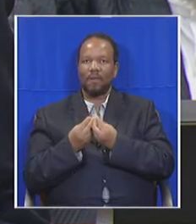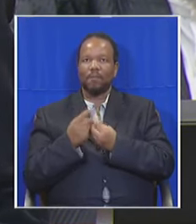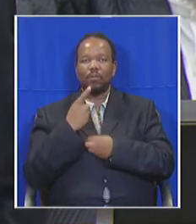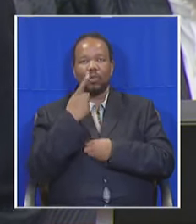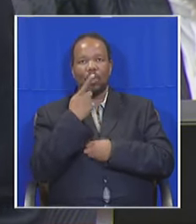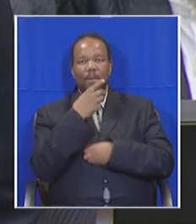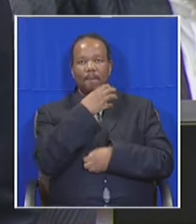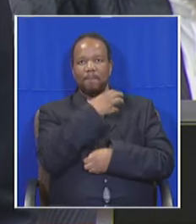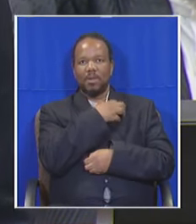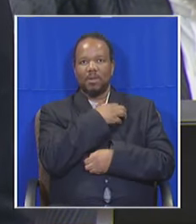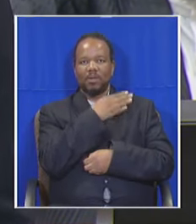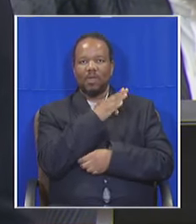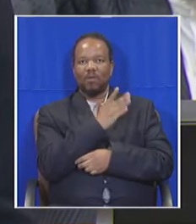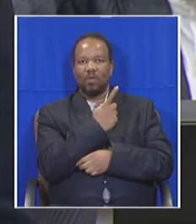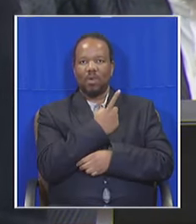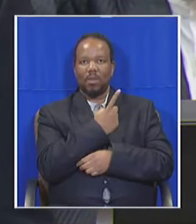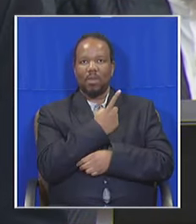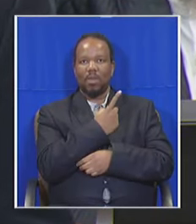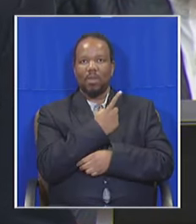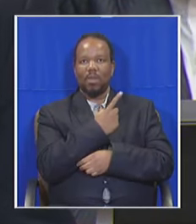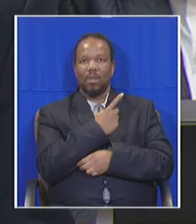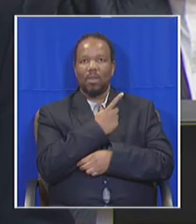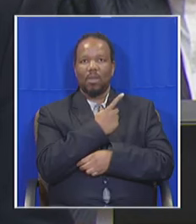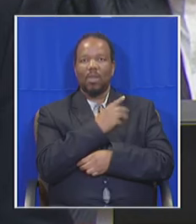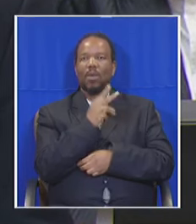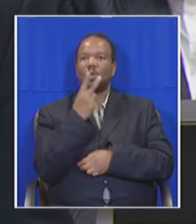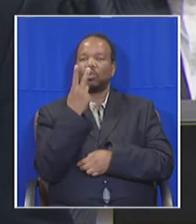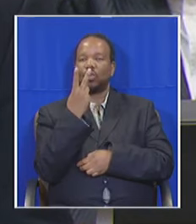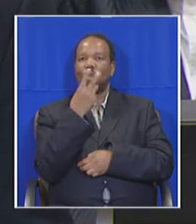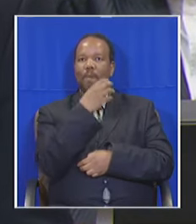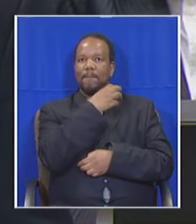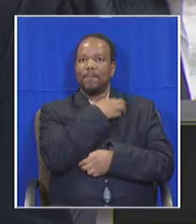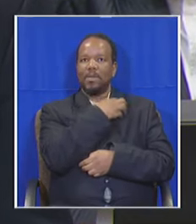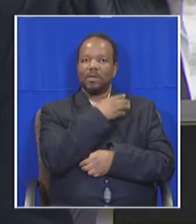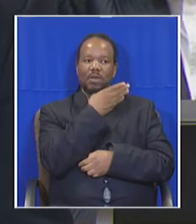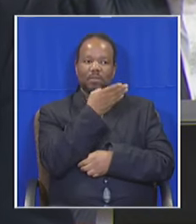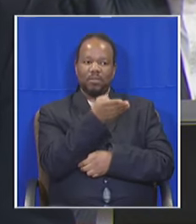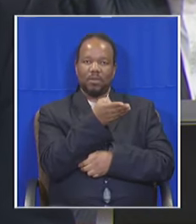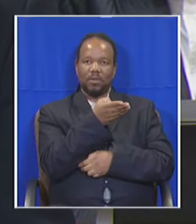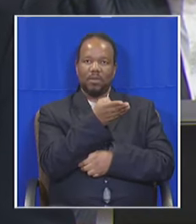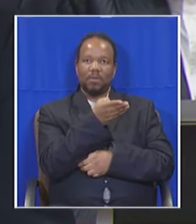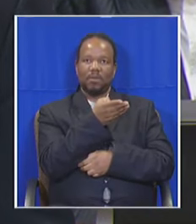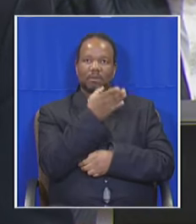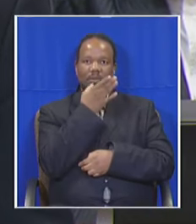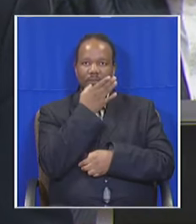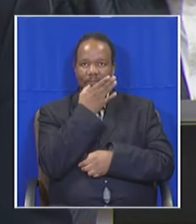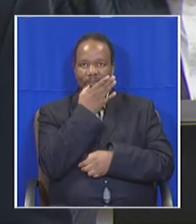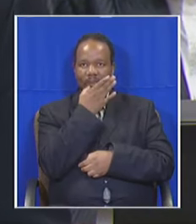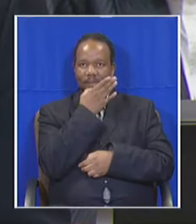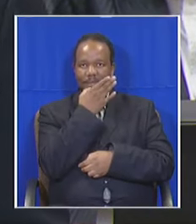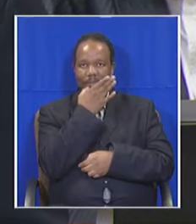minister, we do have three, in fact, we have two ministers in the House. We have